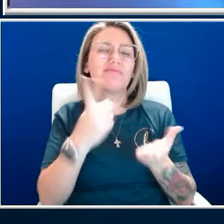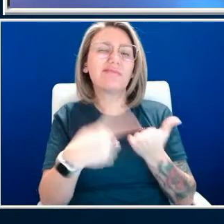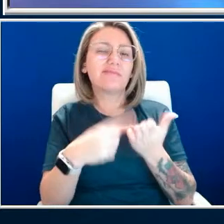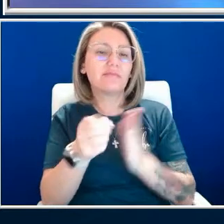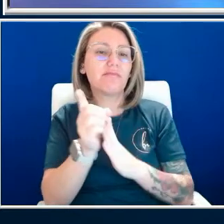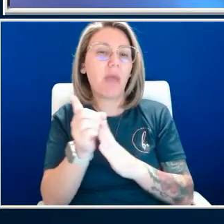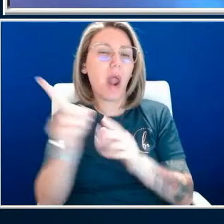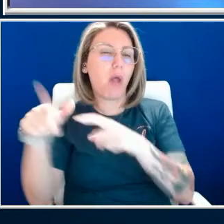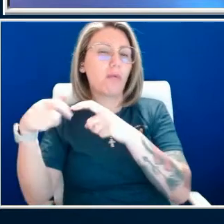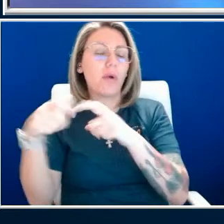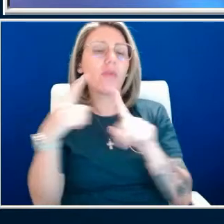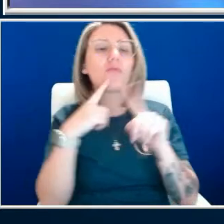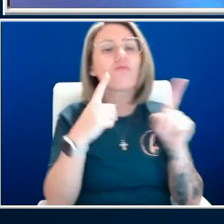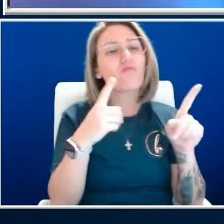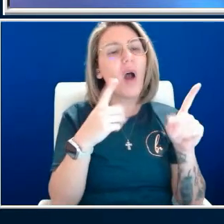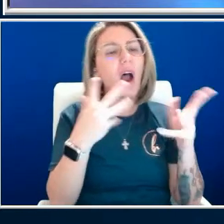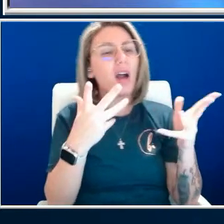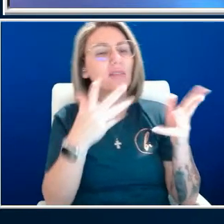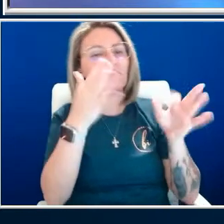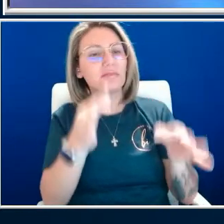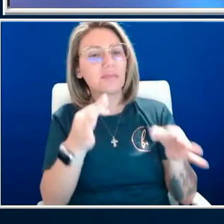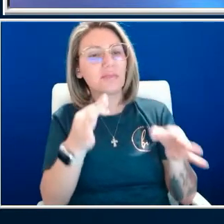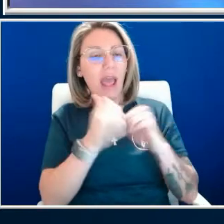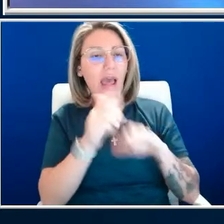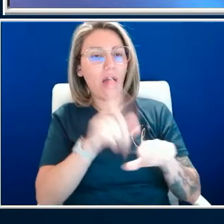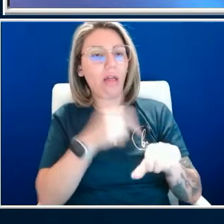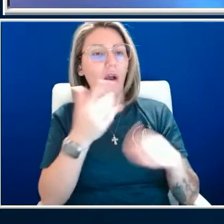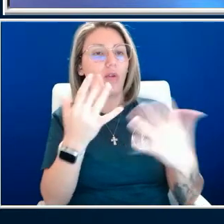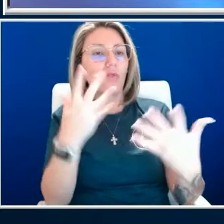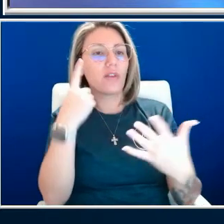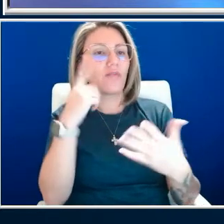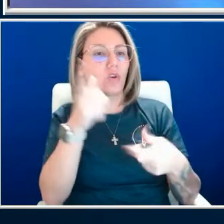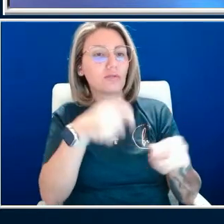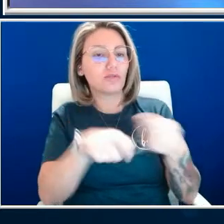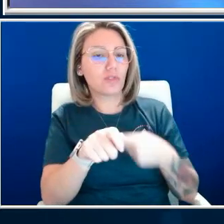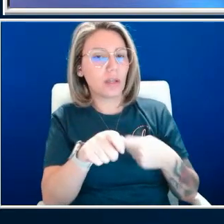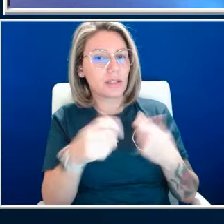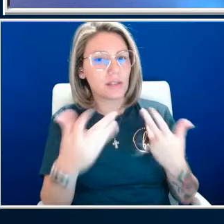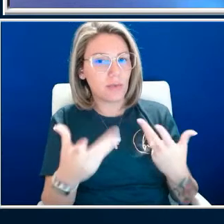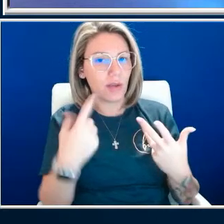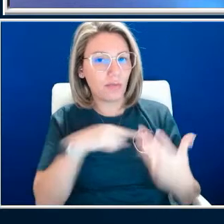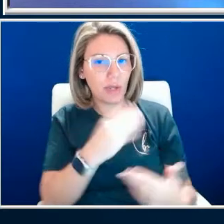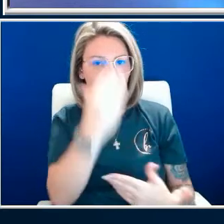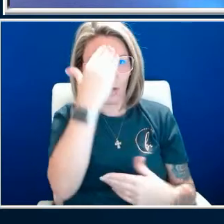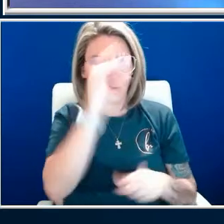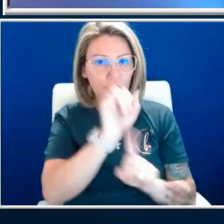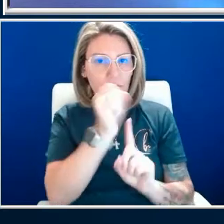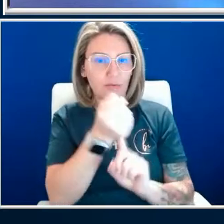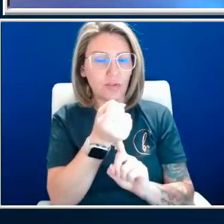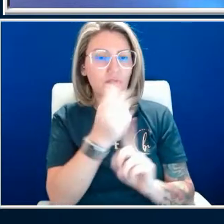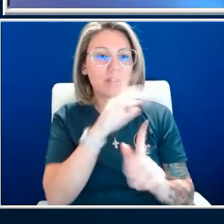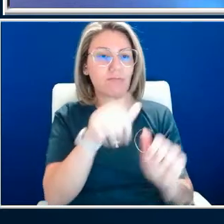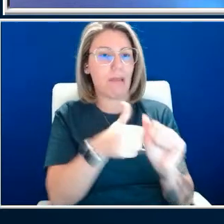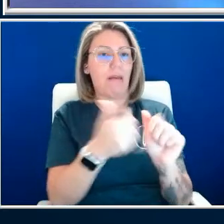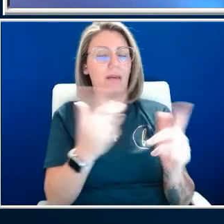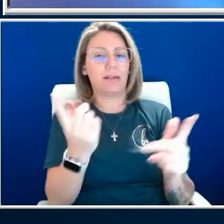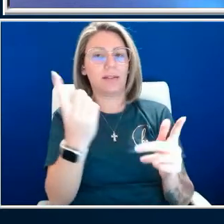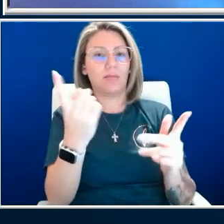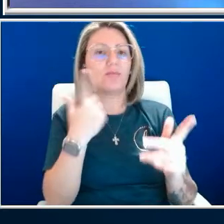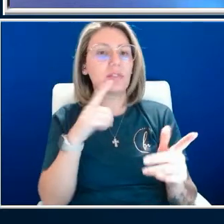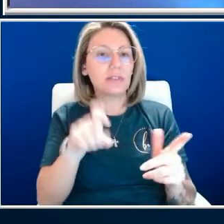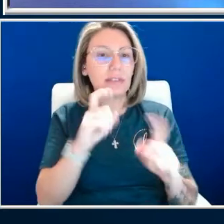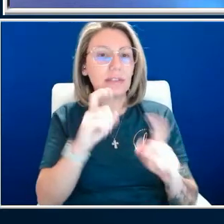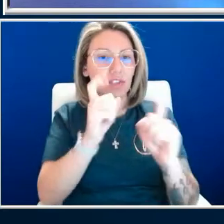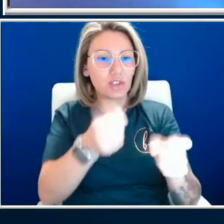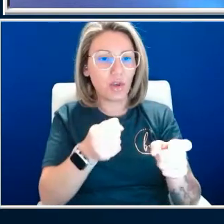how long someone might wait for a transplant? I mean, we know the circumstances that are behind someone being able to donate a heart. We understand that.